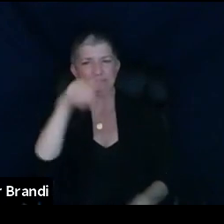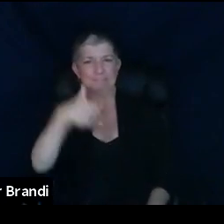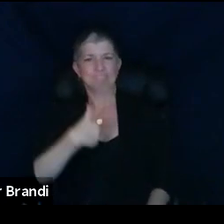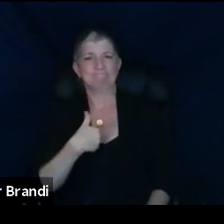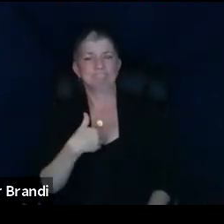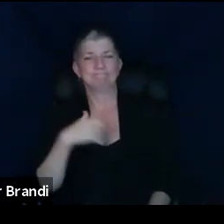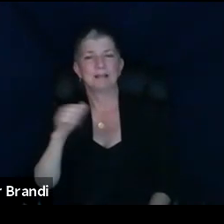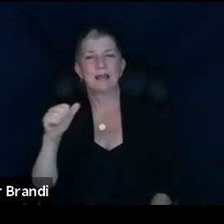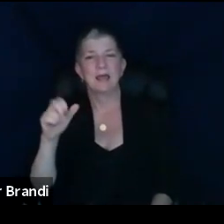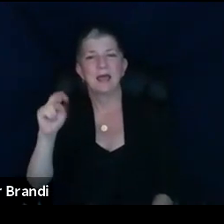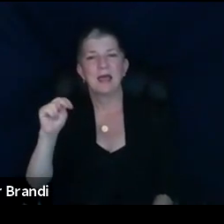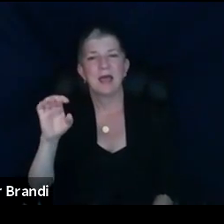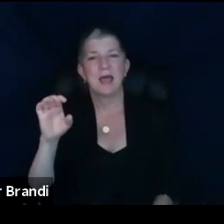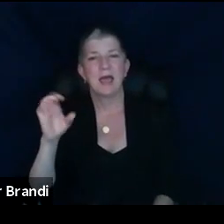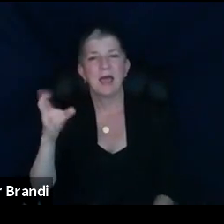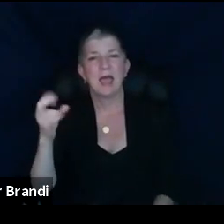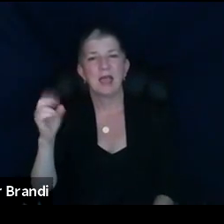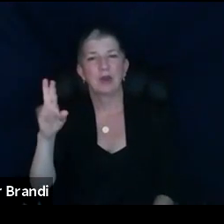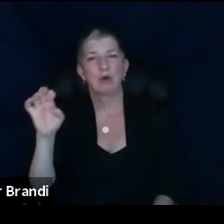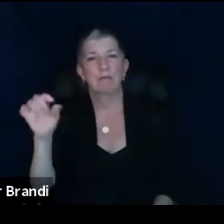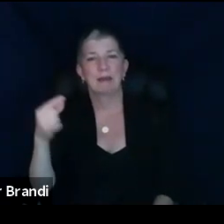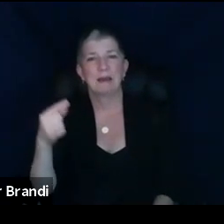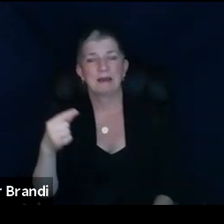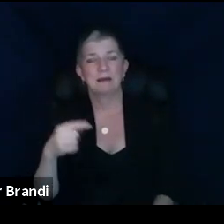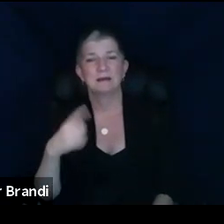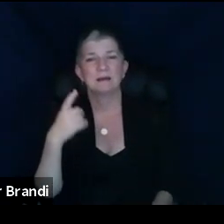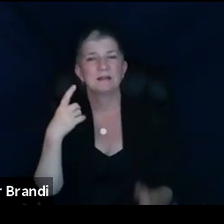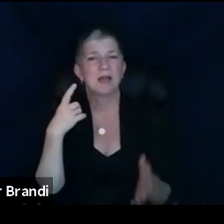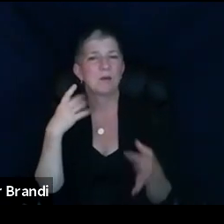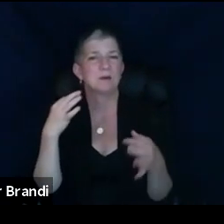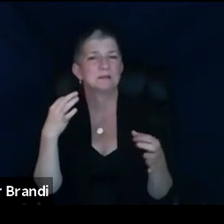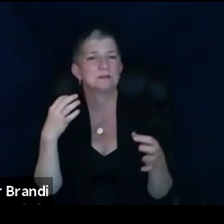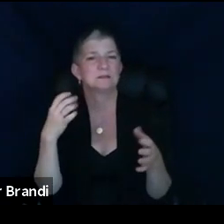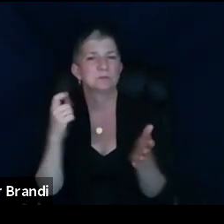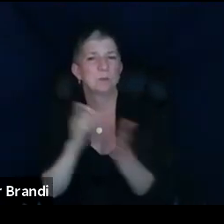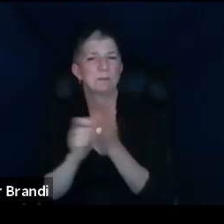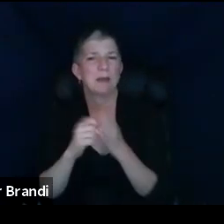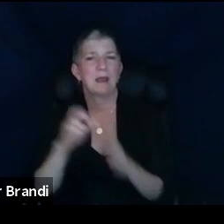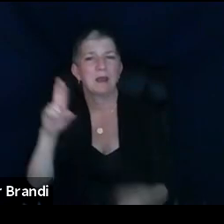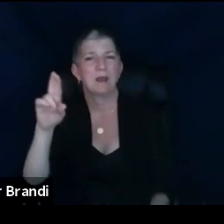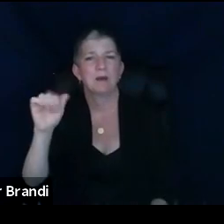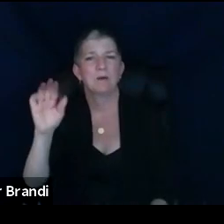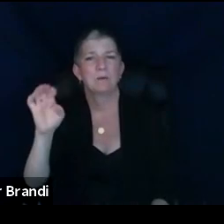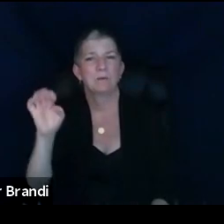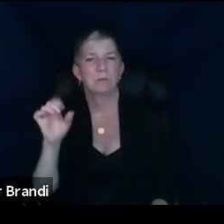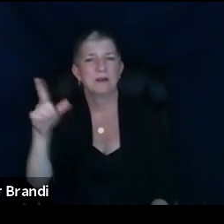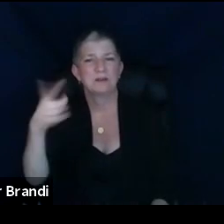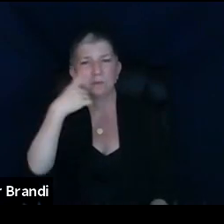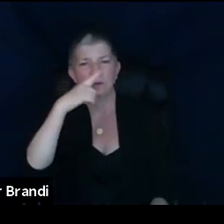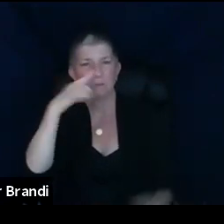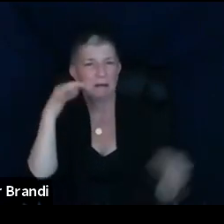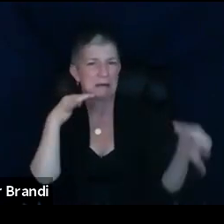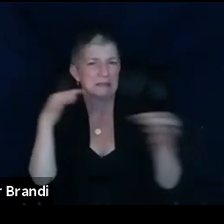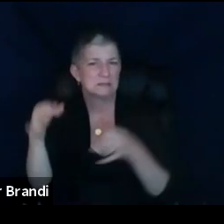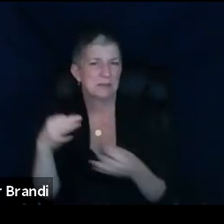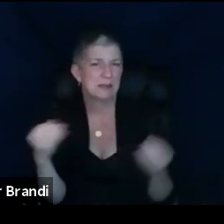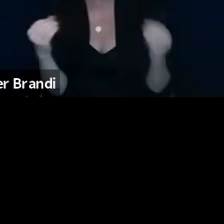This looks like it was written by Rachel. Rachel, can you explain a little bit more what you mean by that?